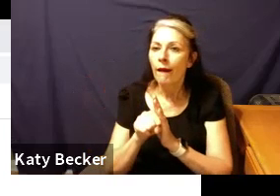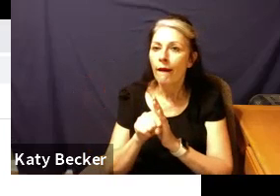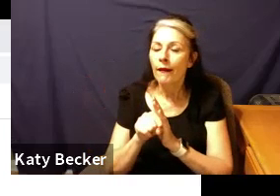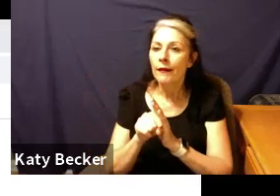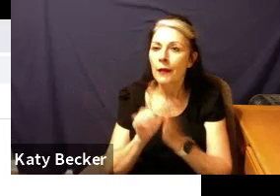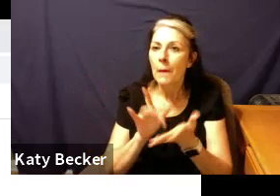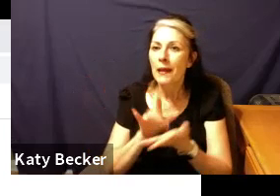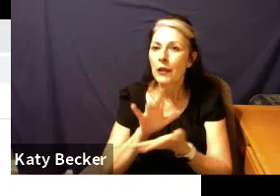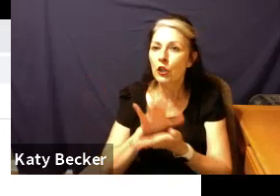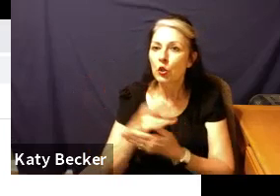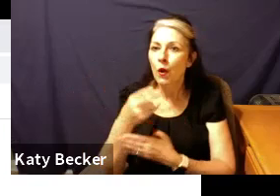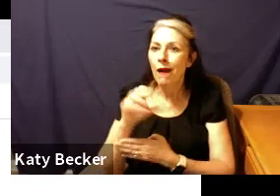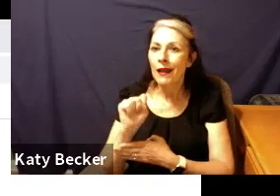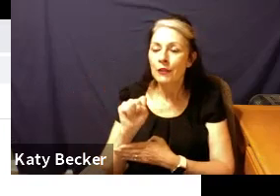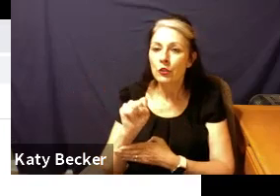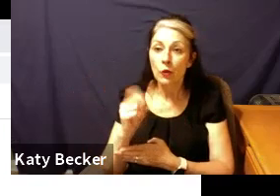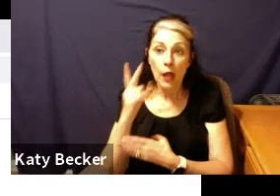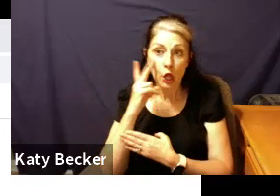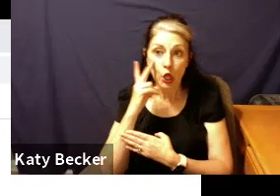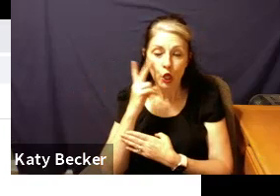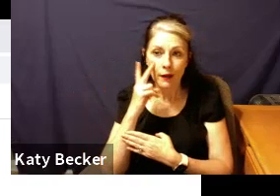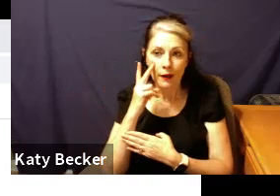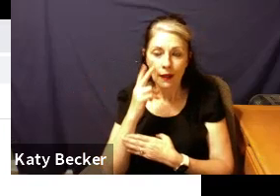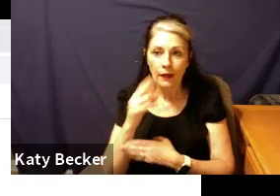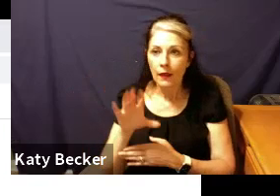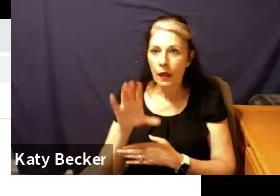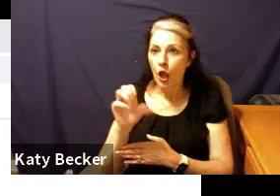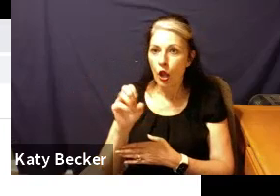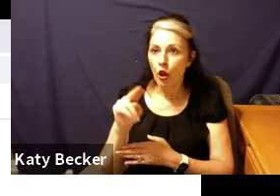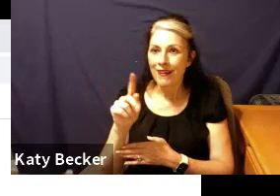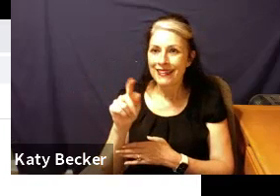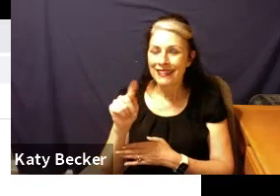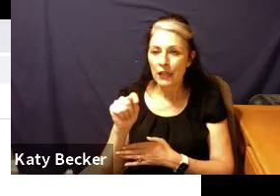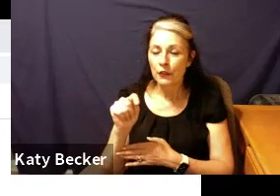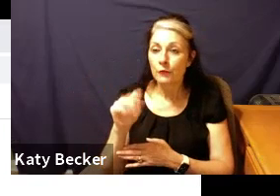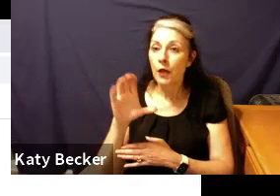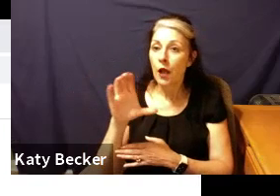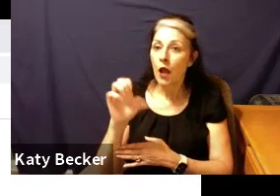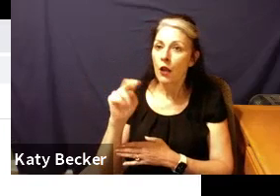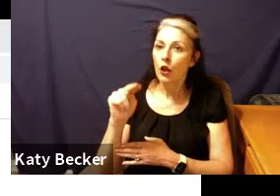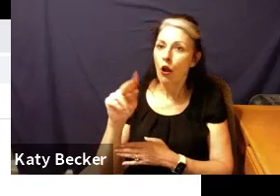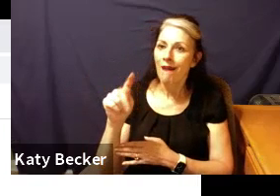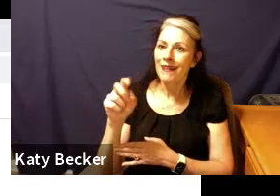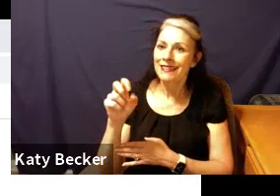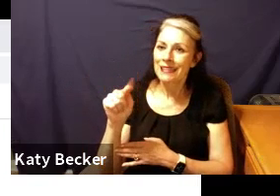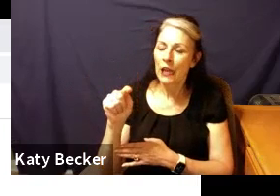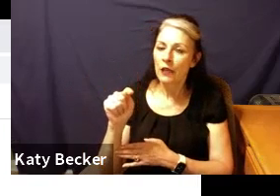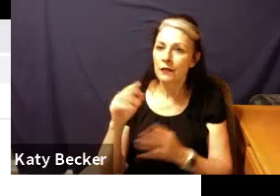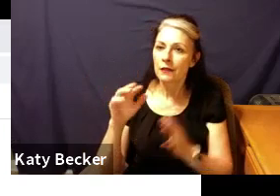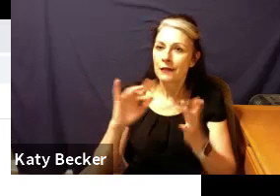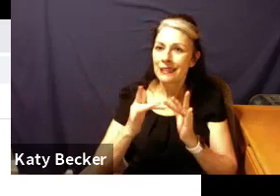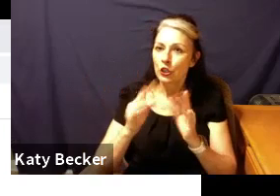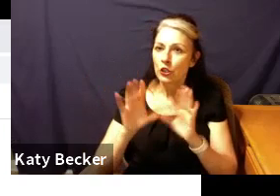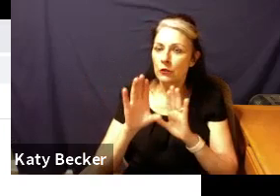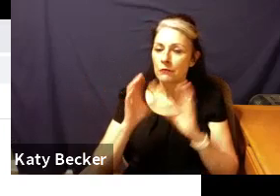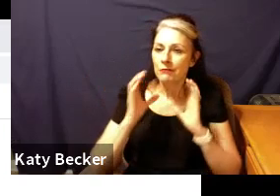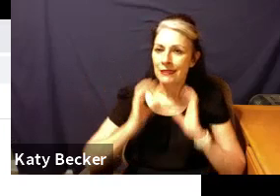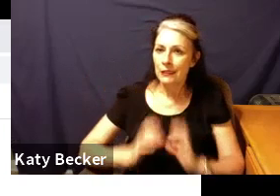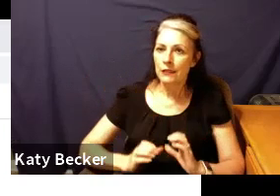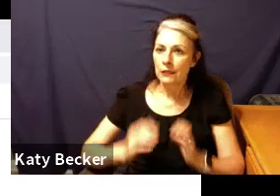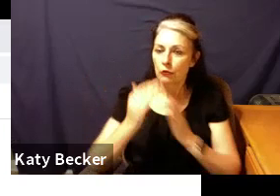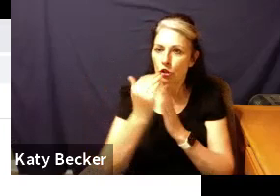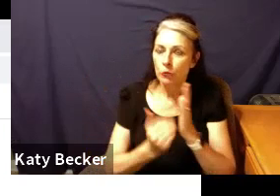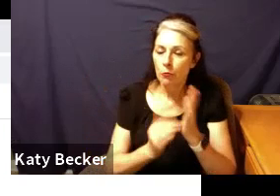at the content of those digital citizenship lessons in middle and high